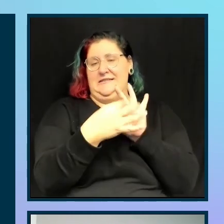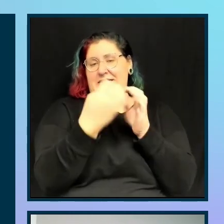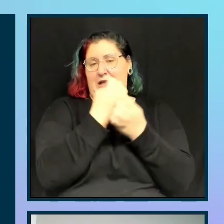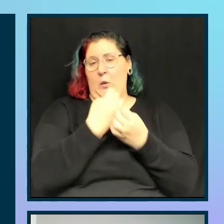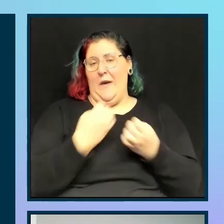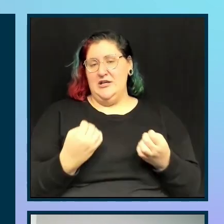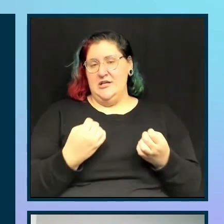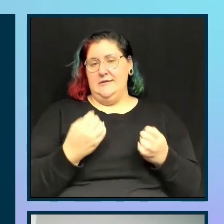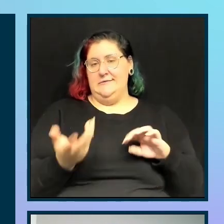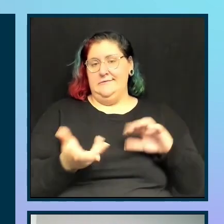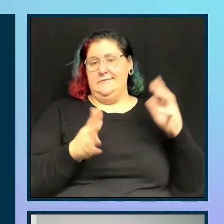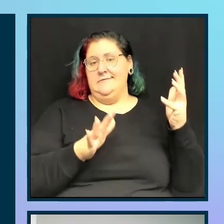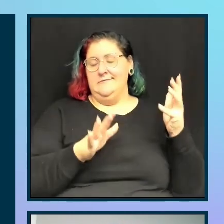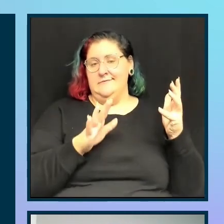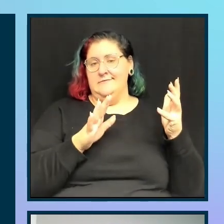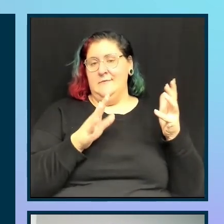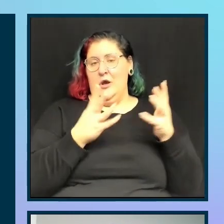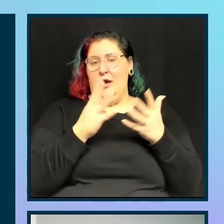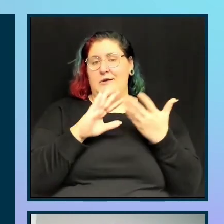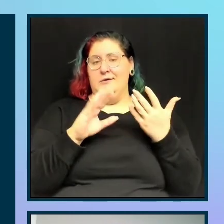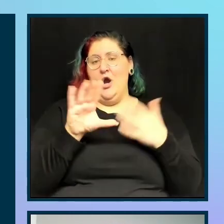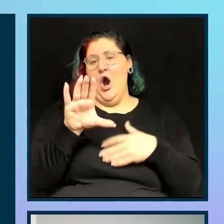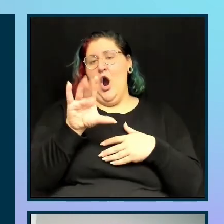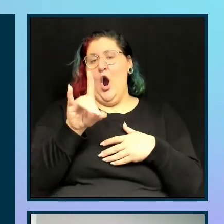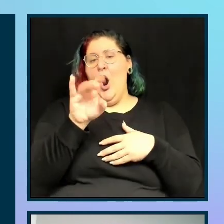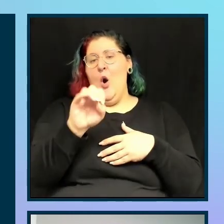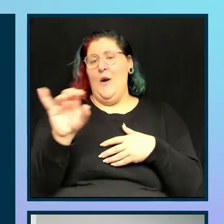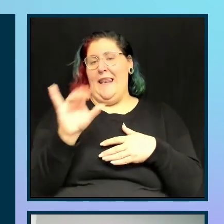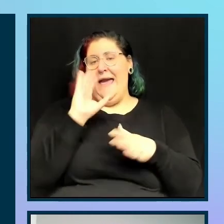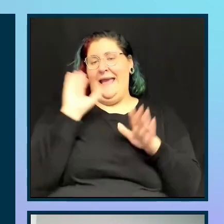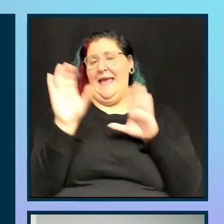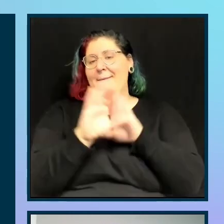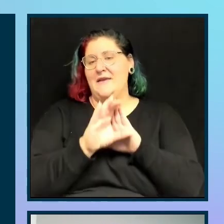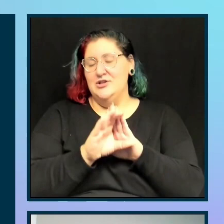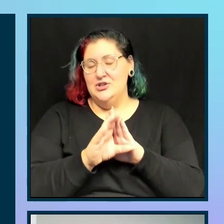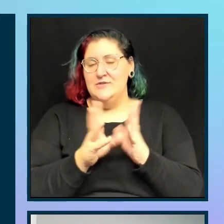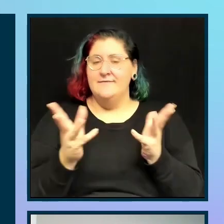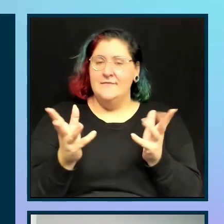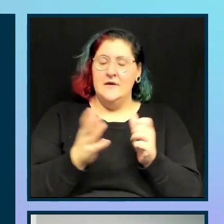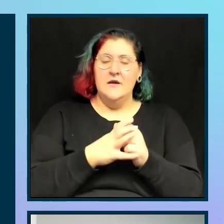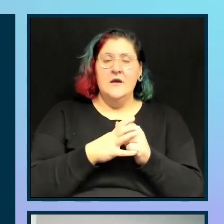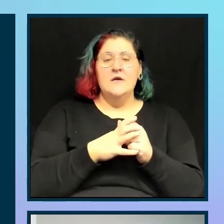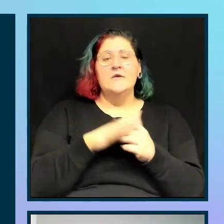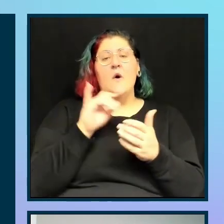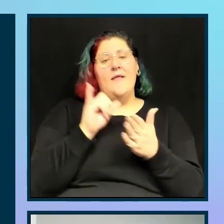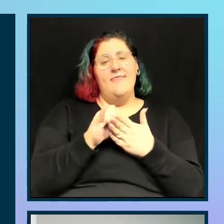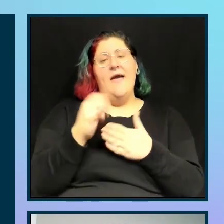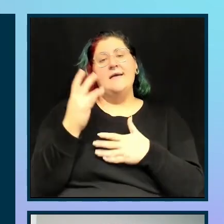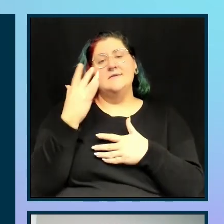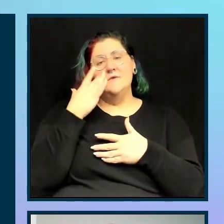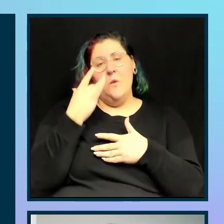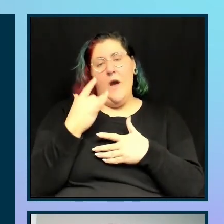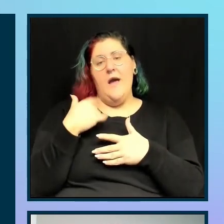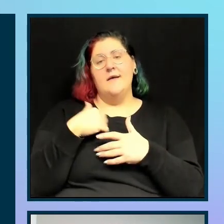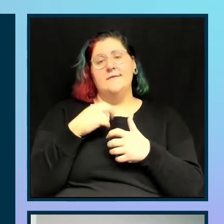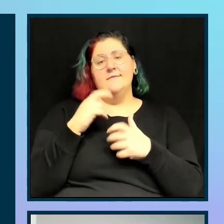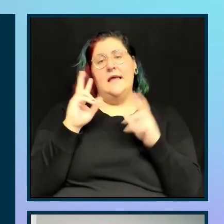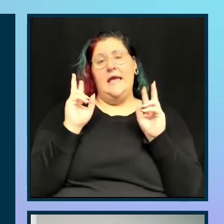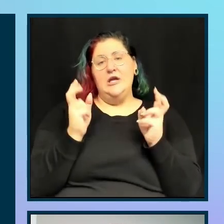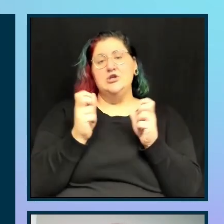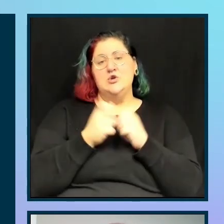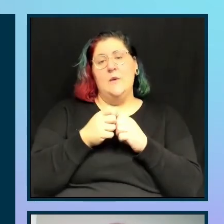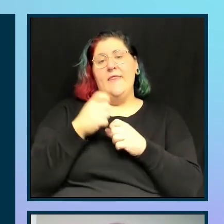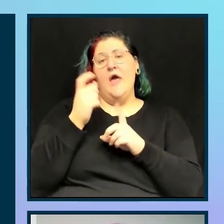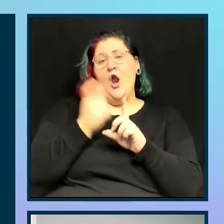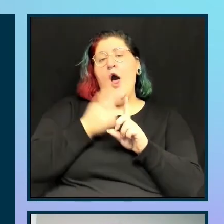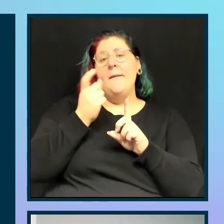The QA for all EPUBs that are produced here is an automated process that invokes the DAISY ACE checker. It